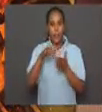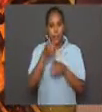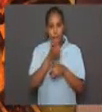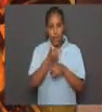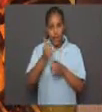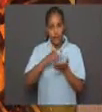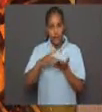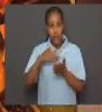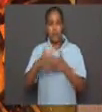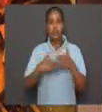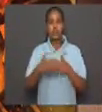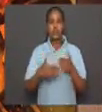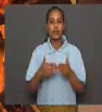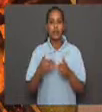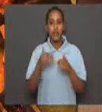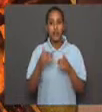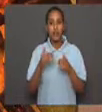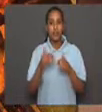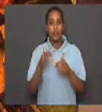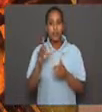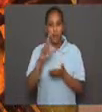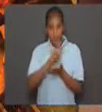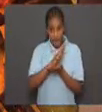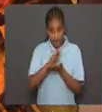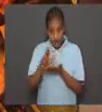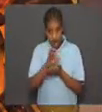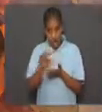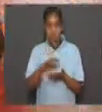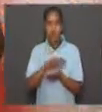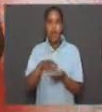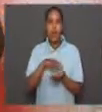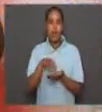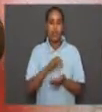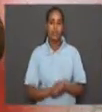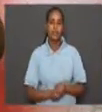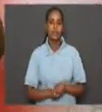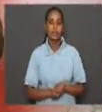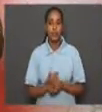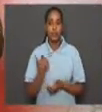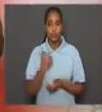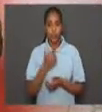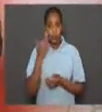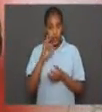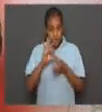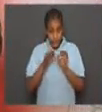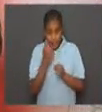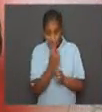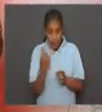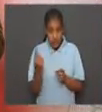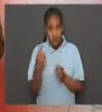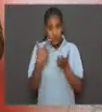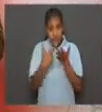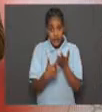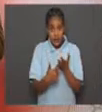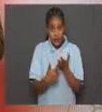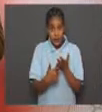metallurgical process: refining and alloying. We will explain each of